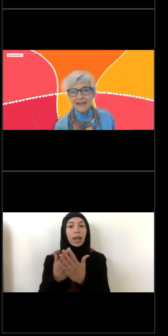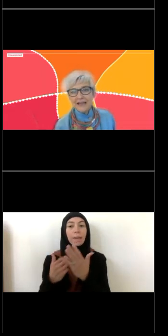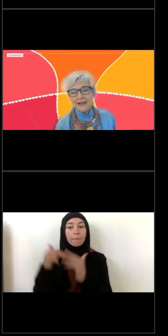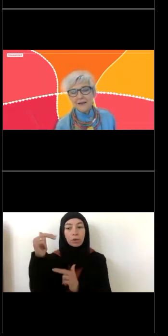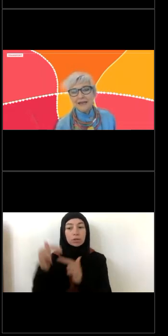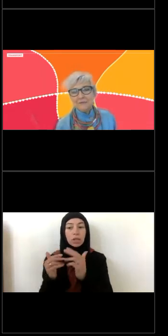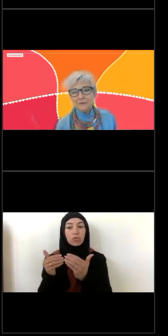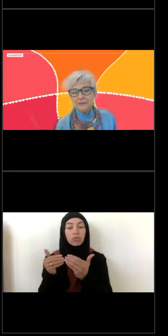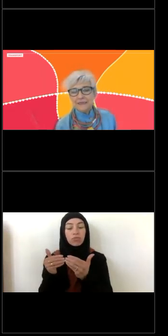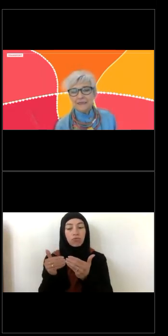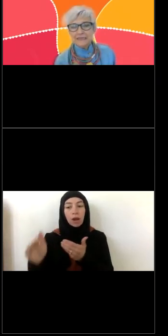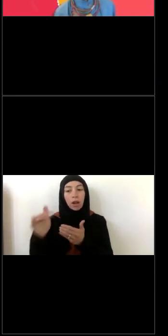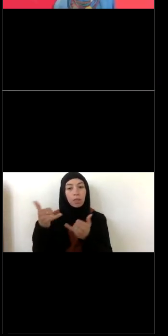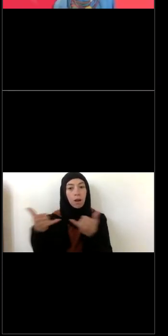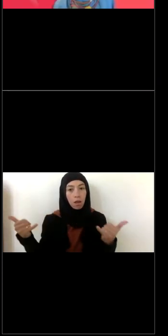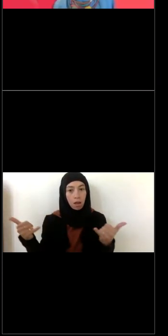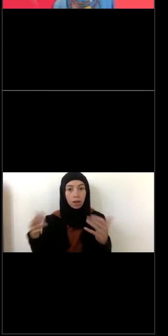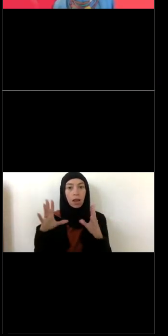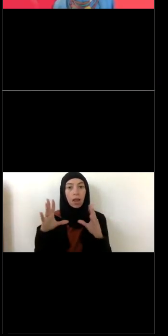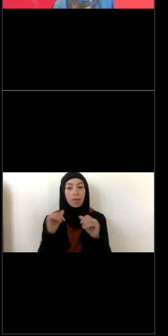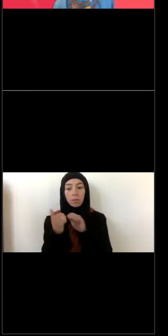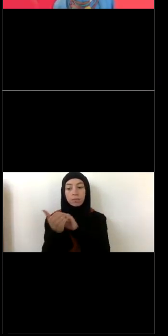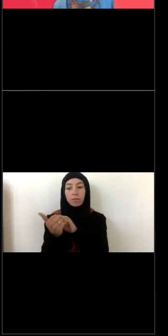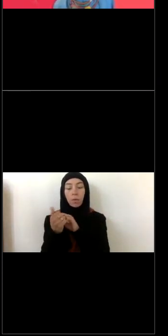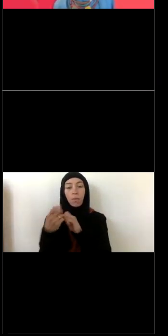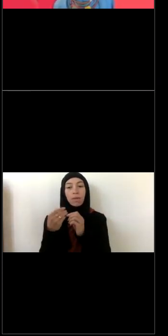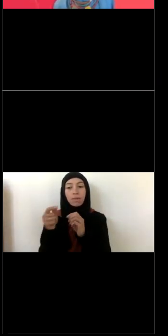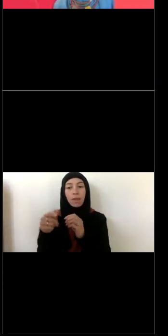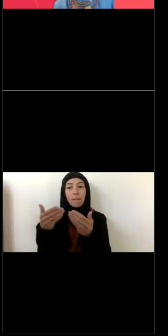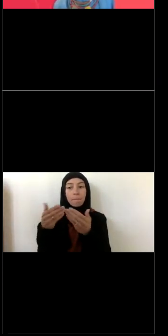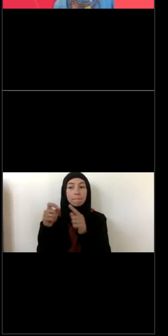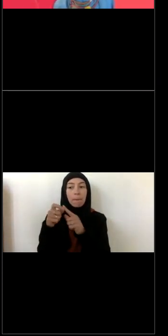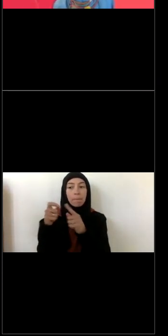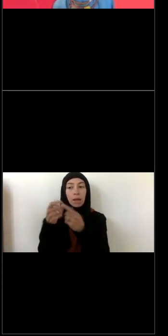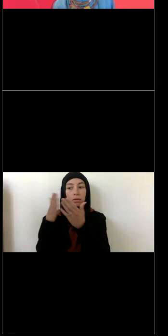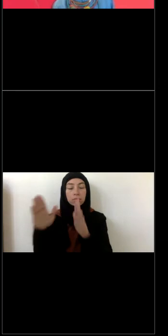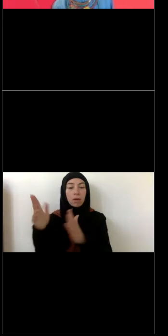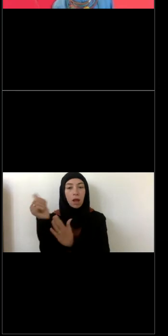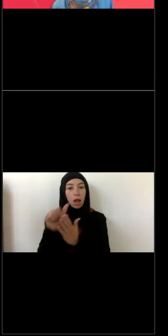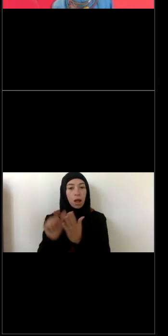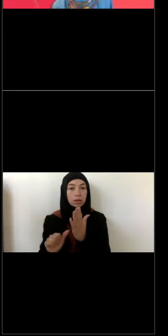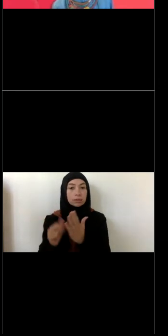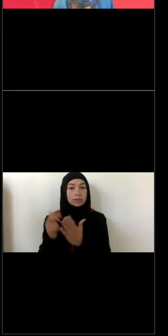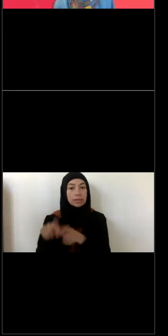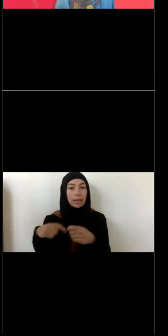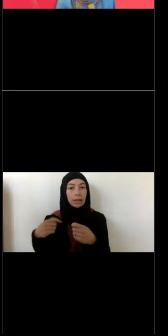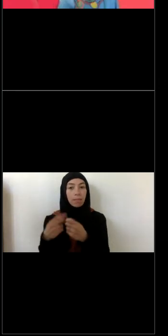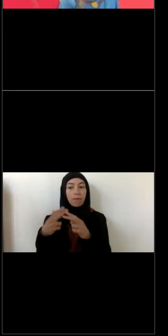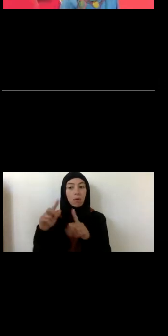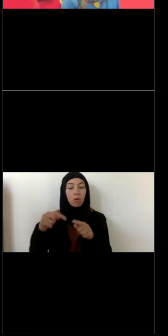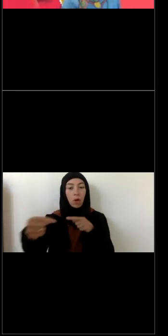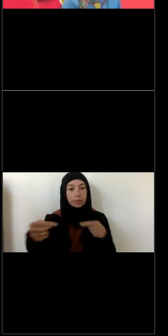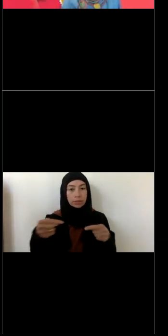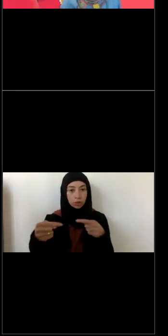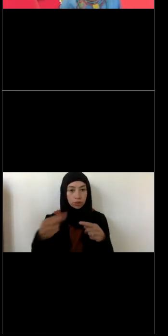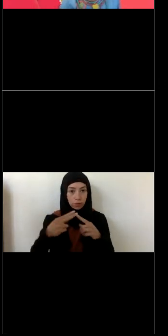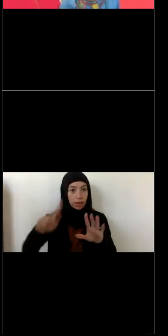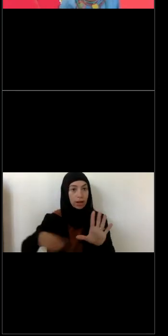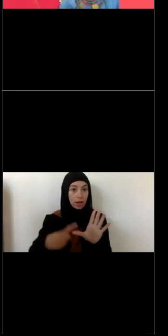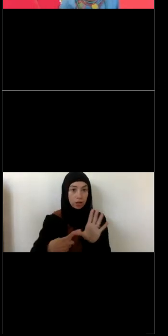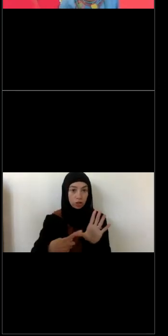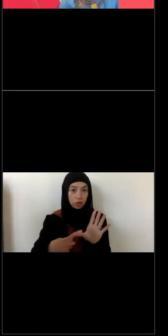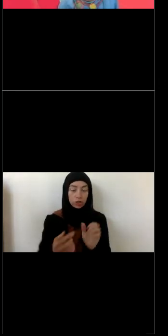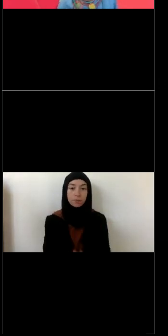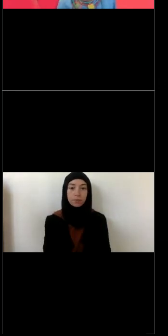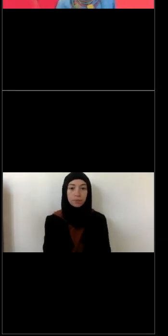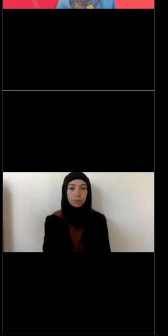line, and we'll be liaising with their public art team to implement the stage 2 competitions. So now